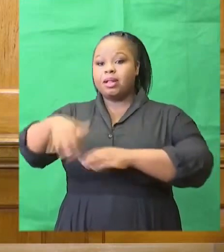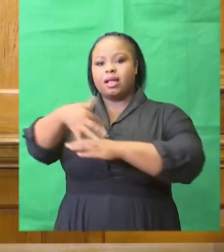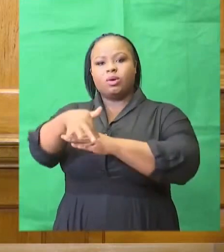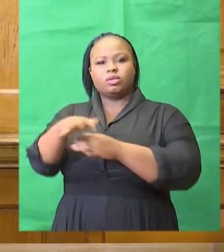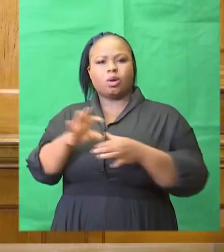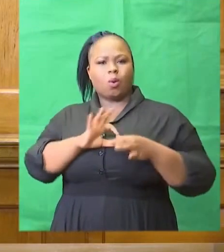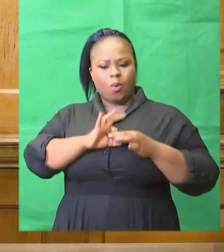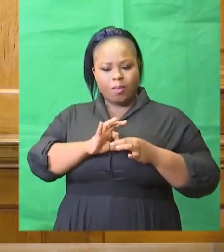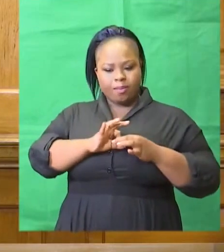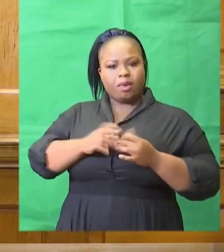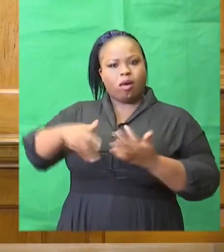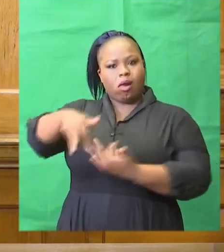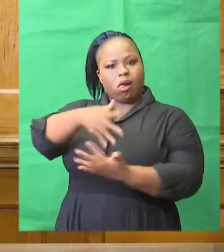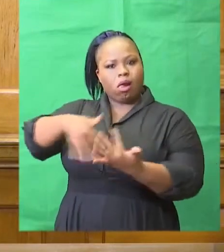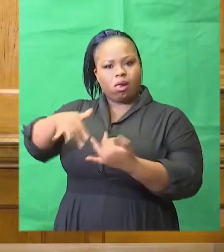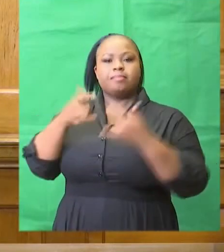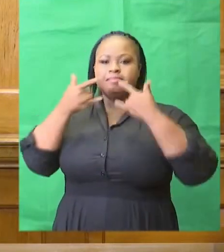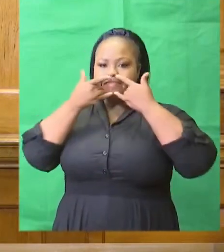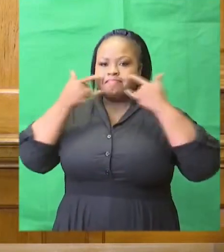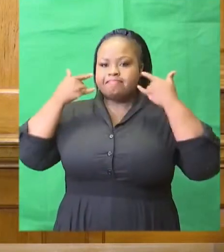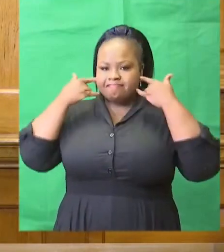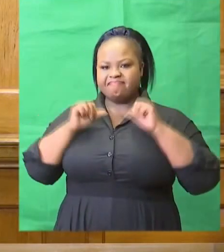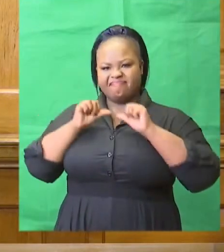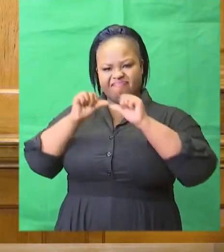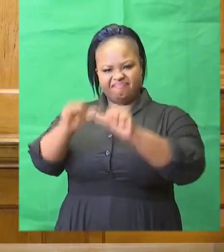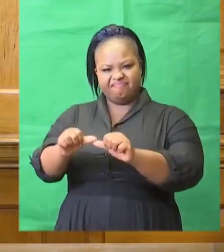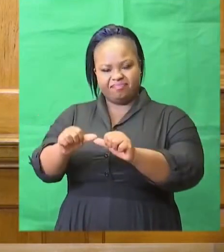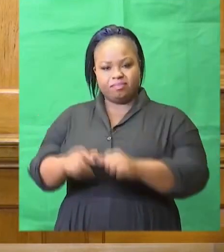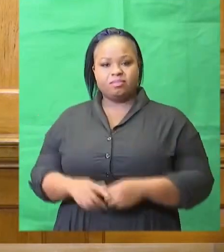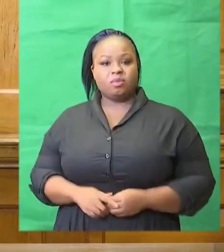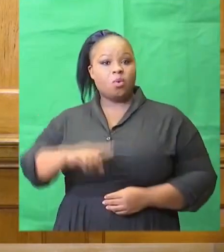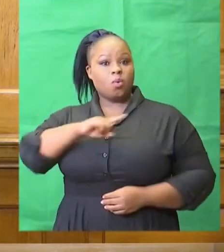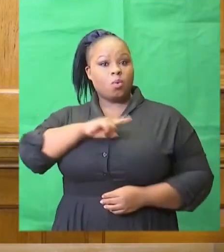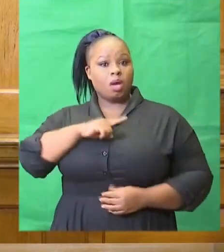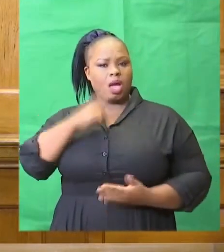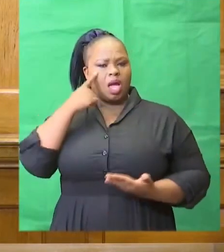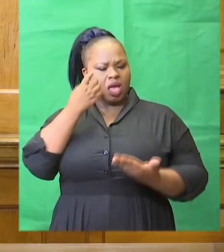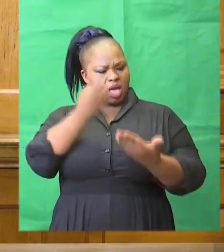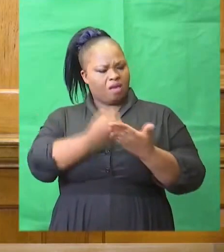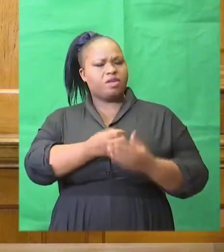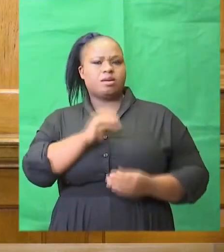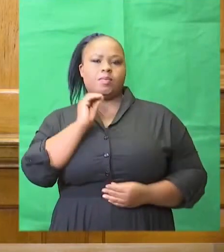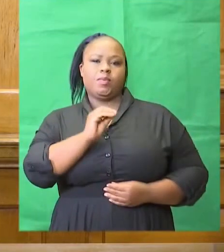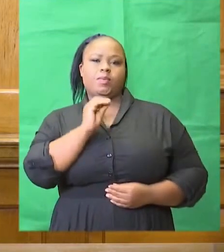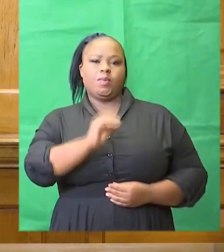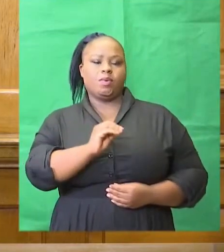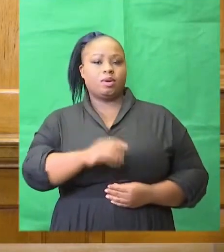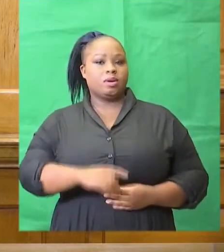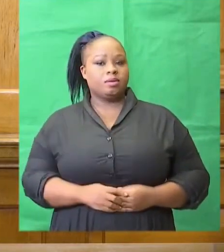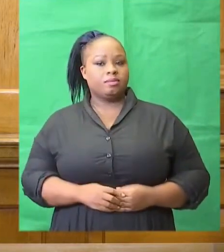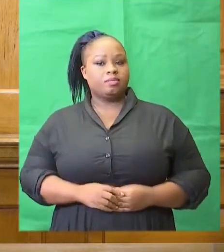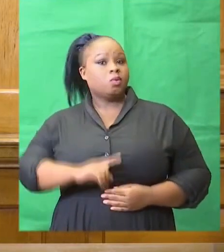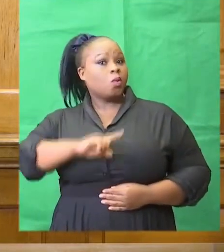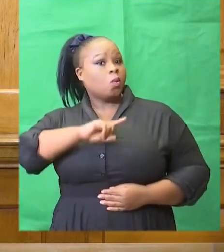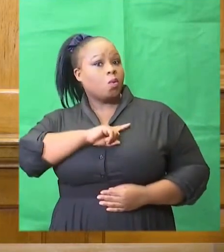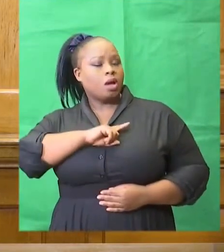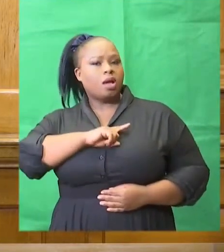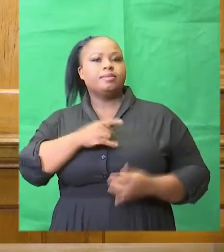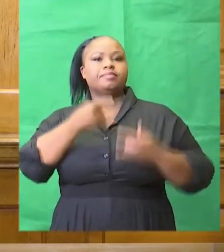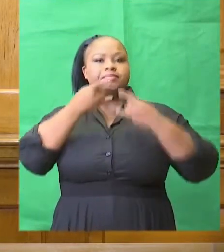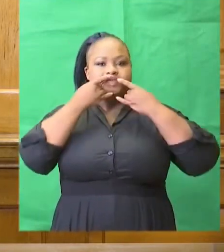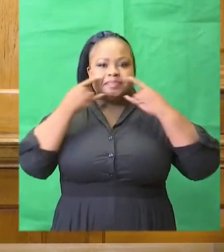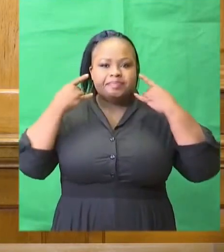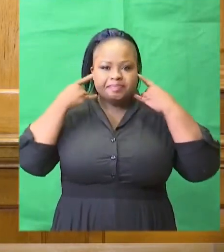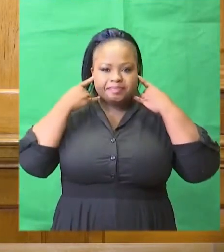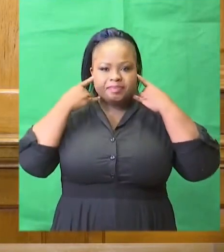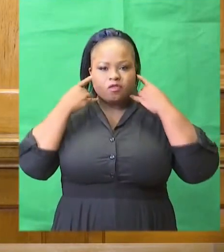our households. There is now overwhelming evidence that the proper and consistent wearing of